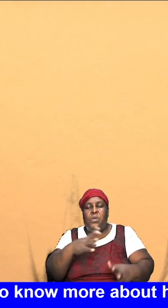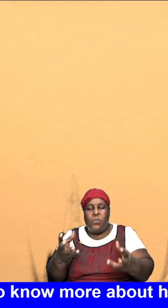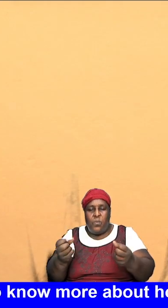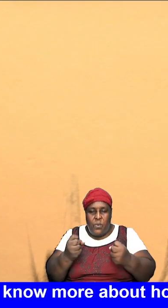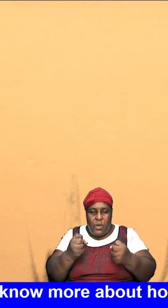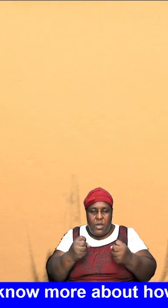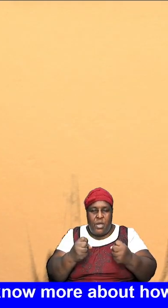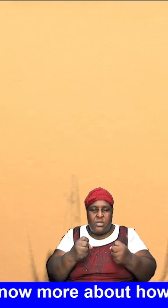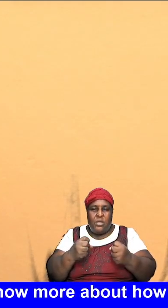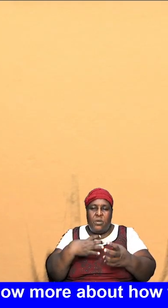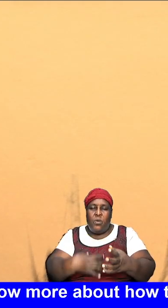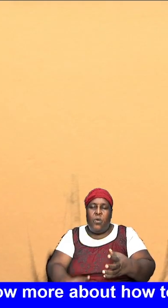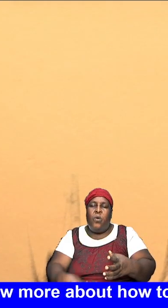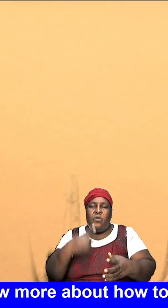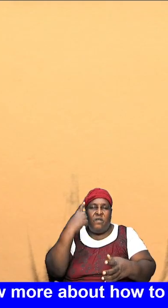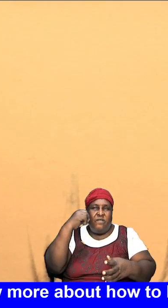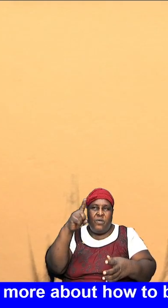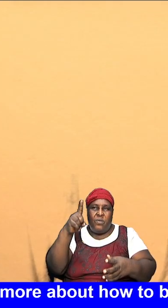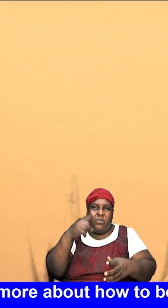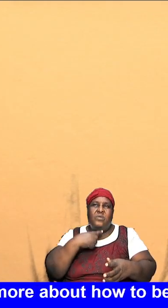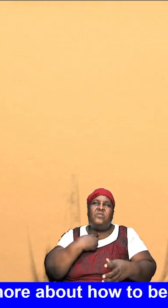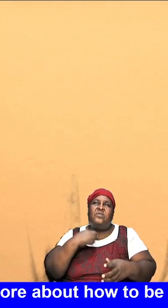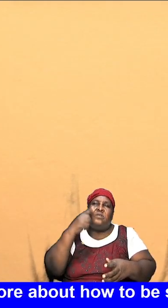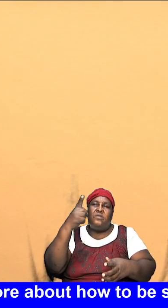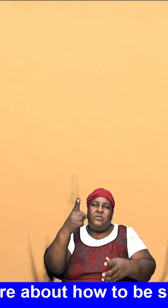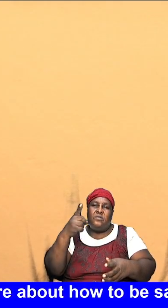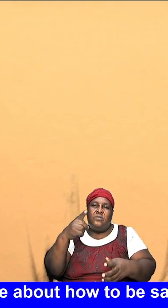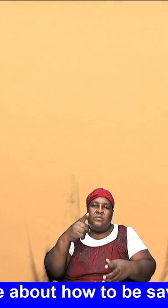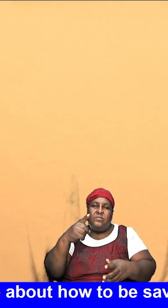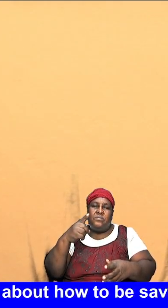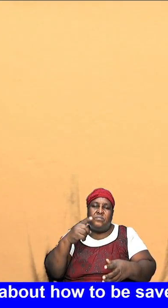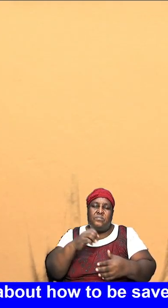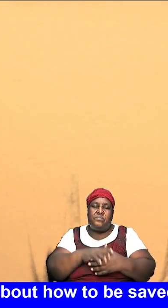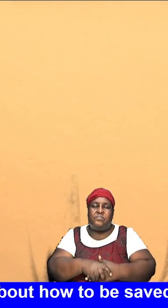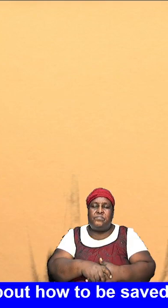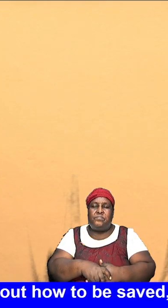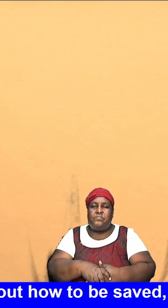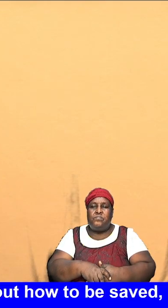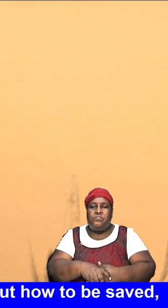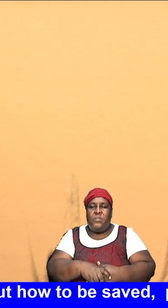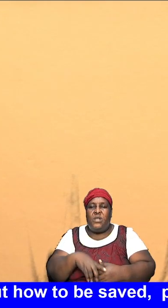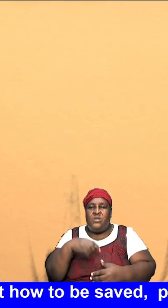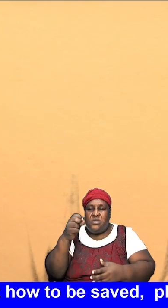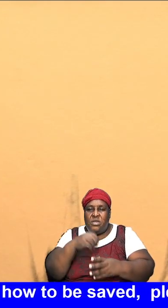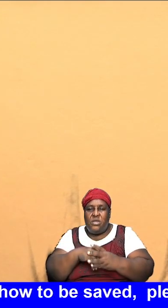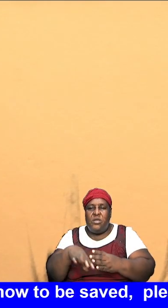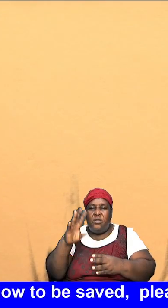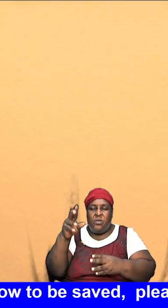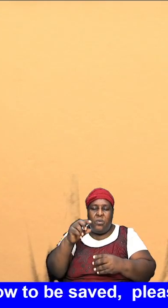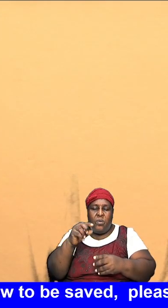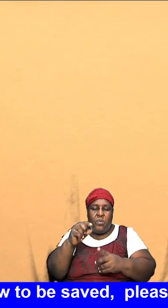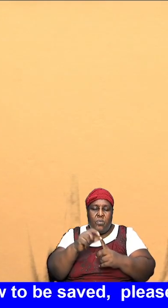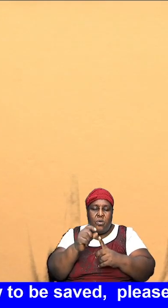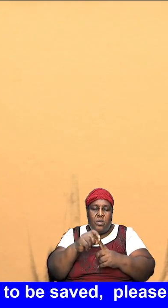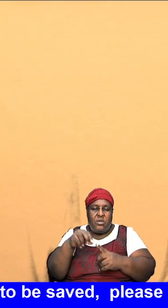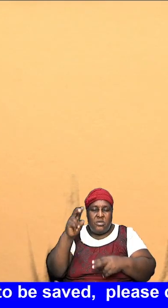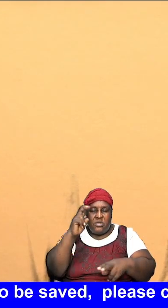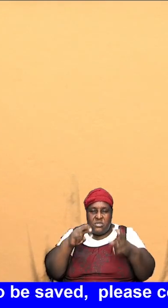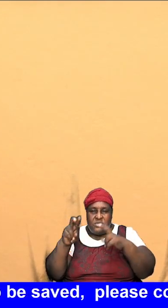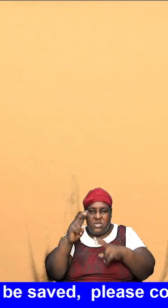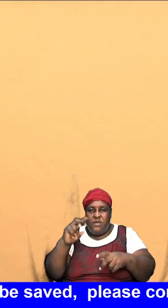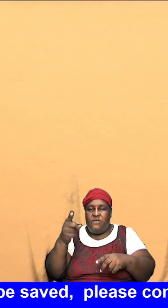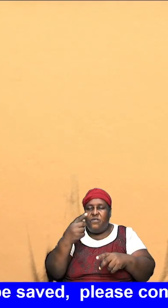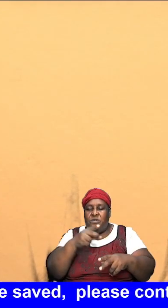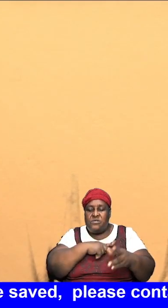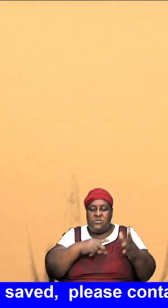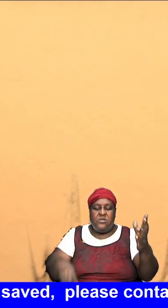may hunger for you, we may thirst for you. For you said in your words, we must seek first the kingdom